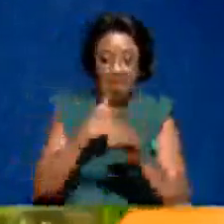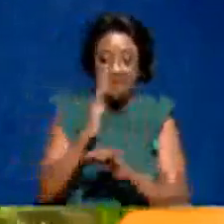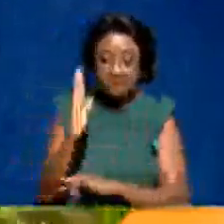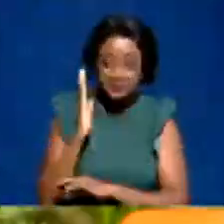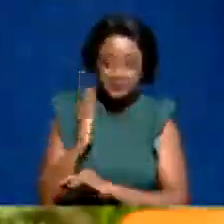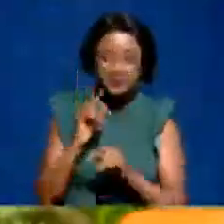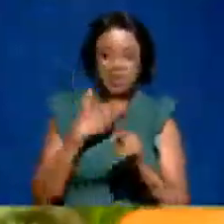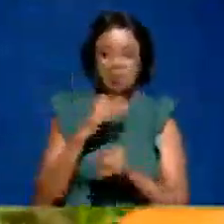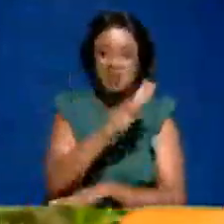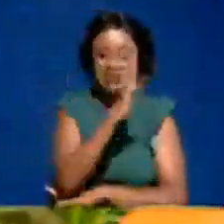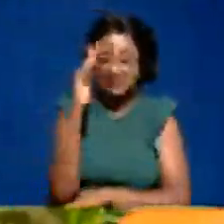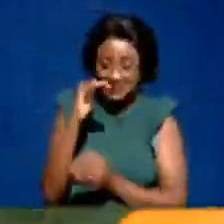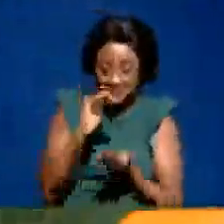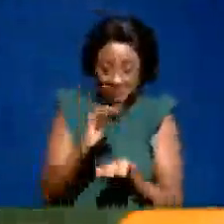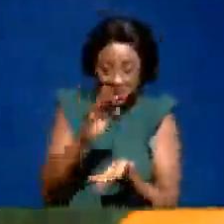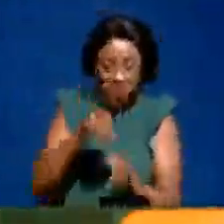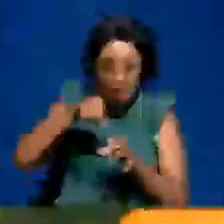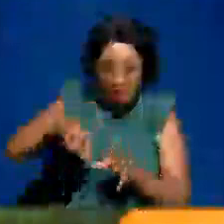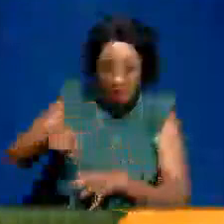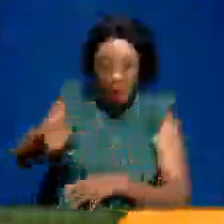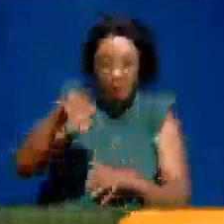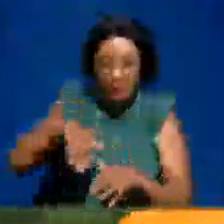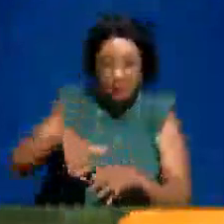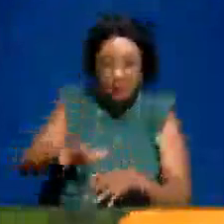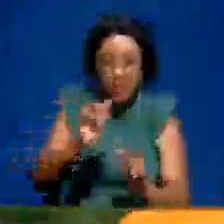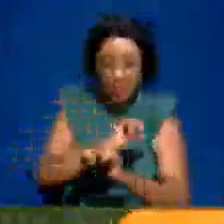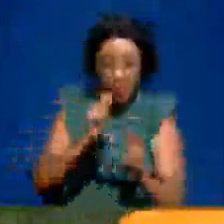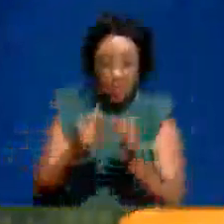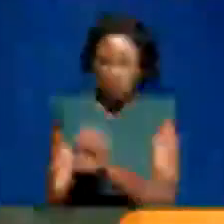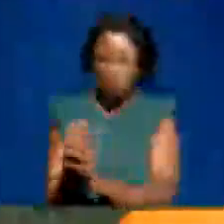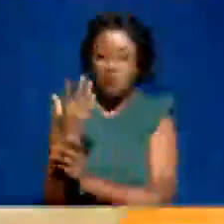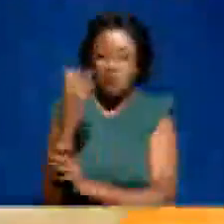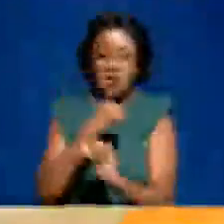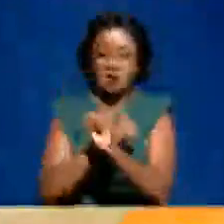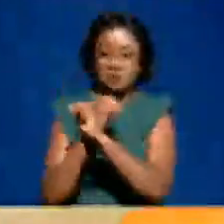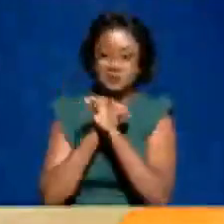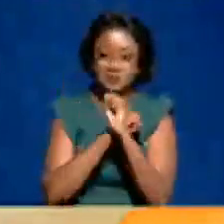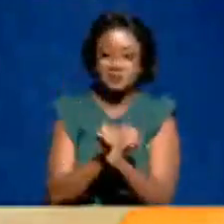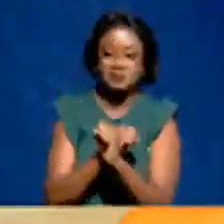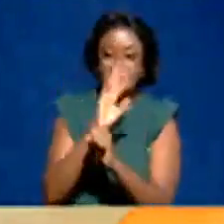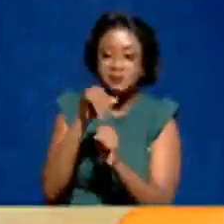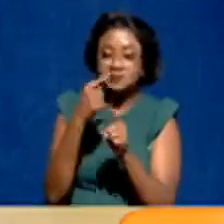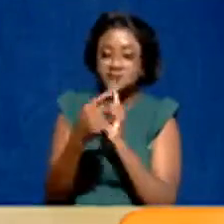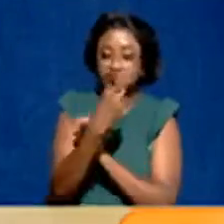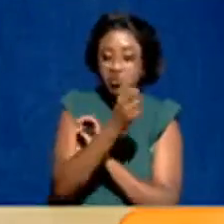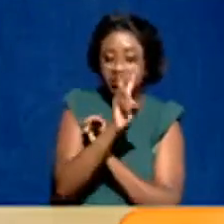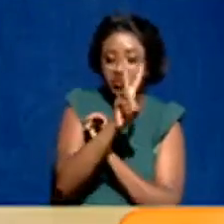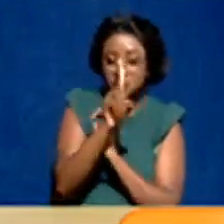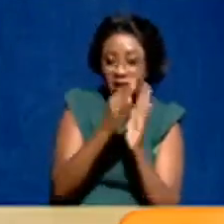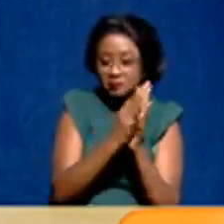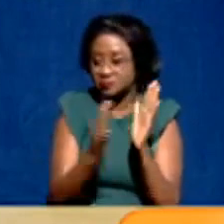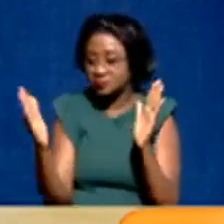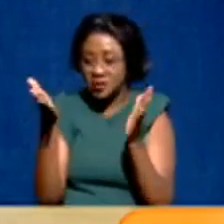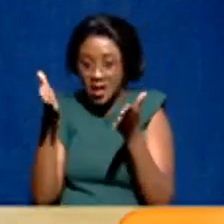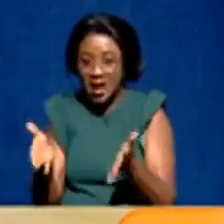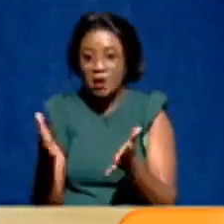they plant grow and the remaining forested area is protected. From 2021 up to now, we've done